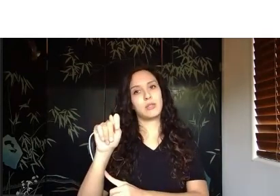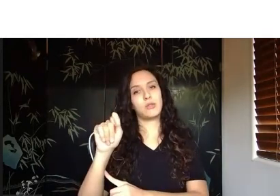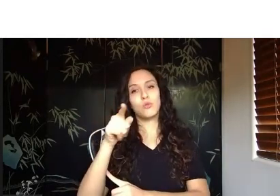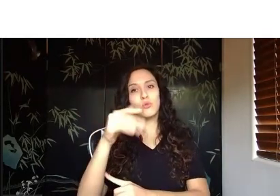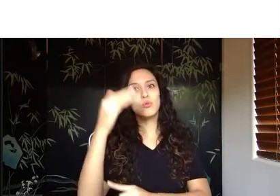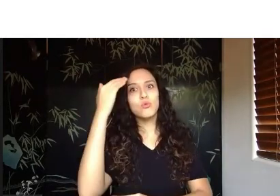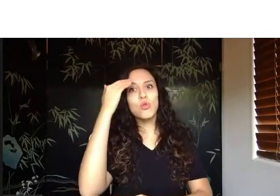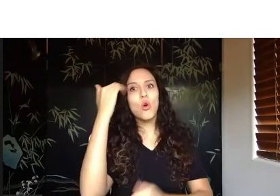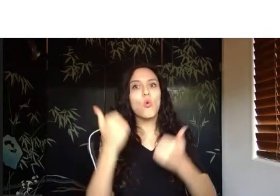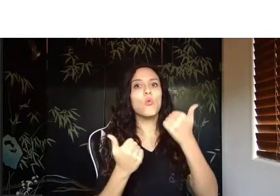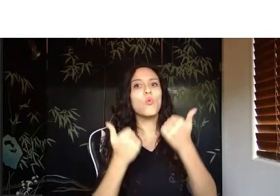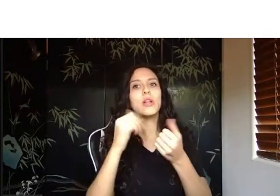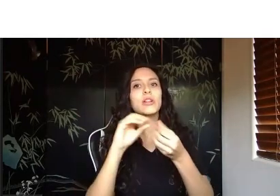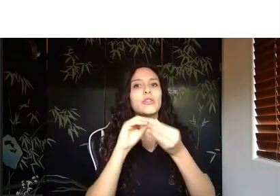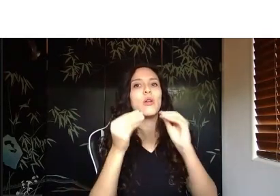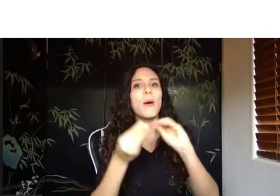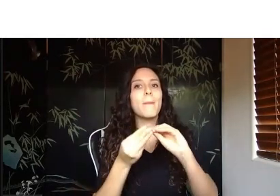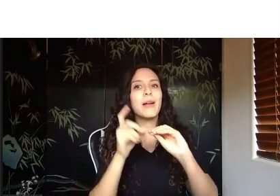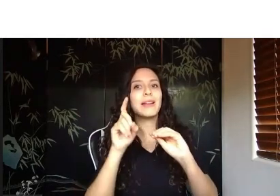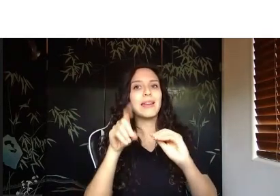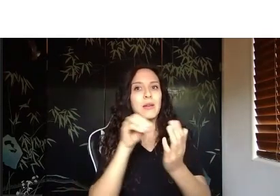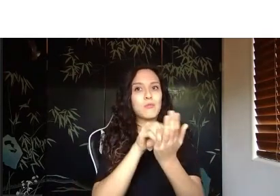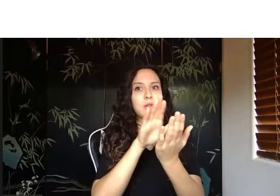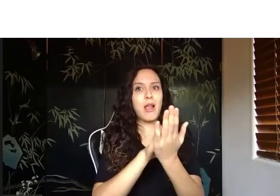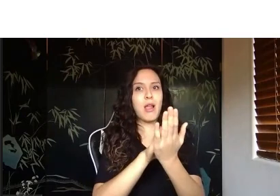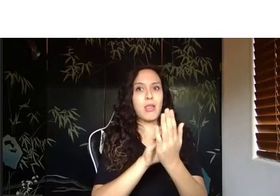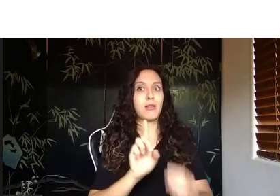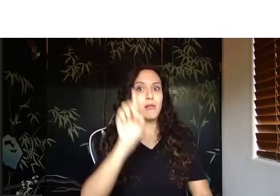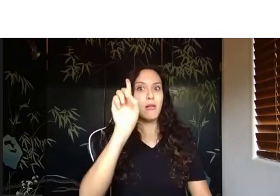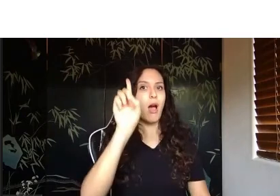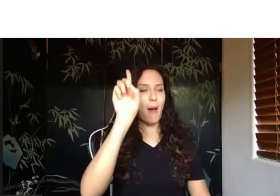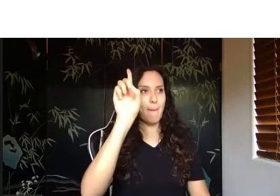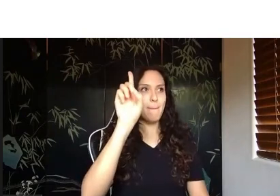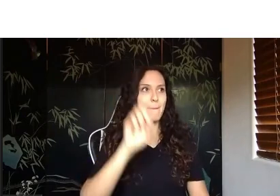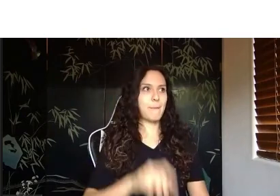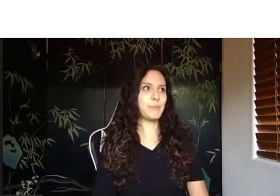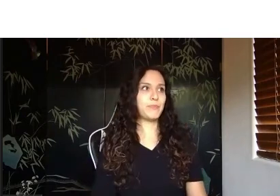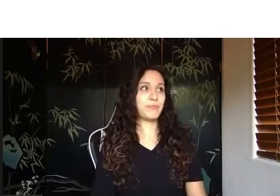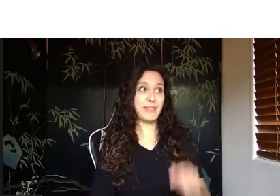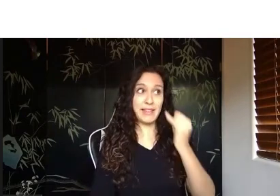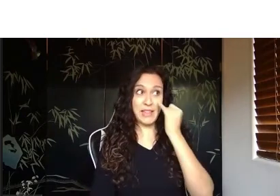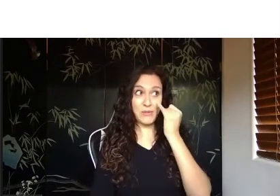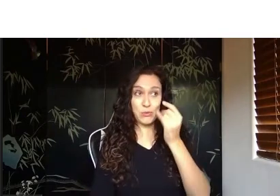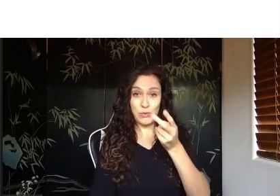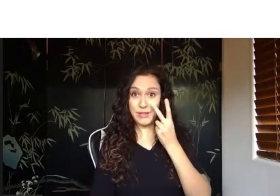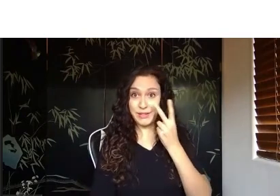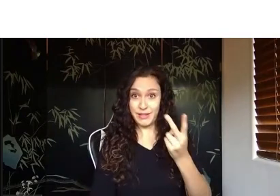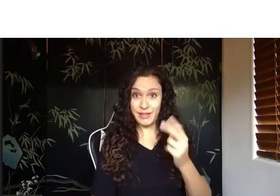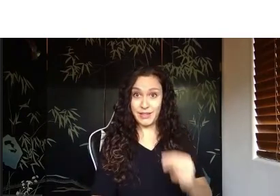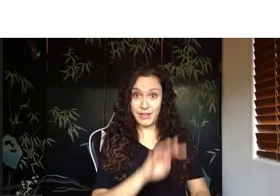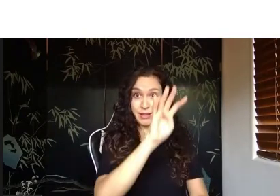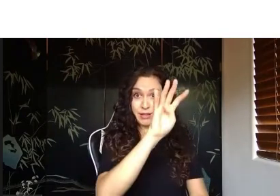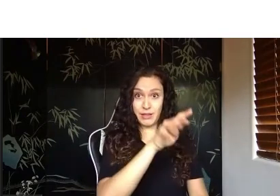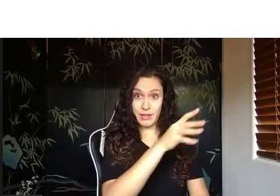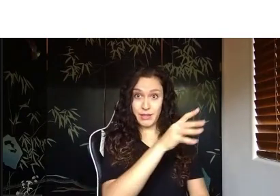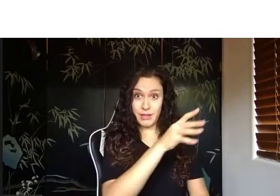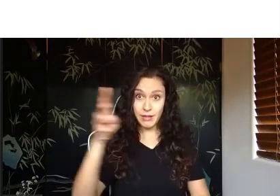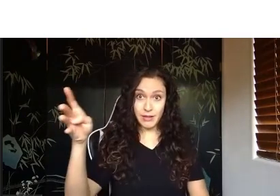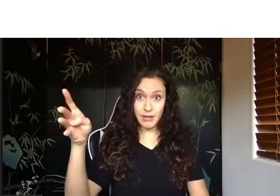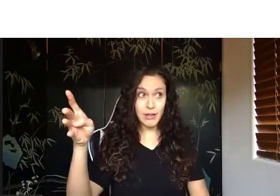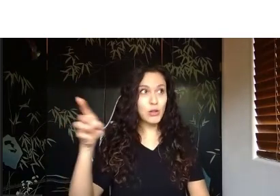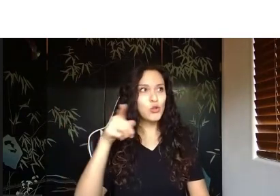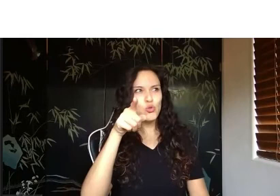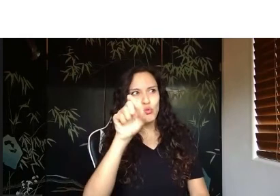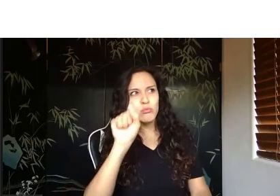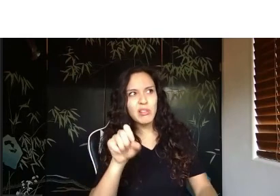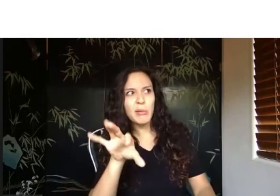reading the units so that we know which number to put on top. Okay, if I give you something like this,